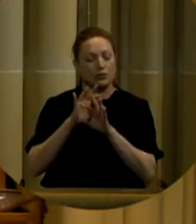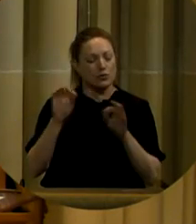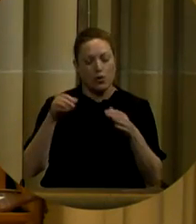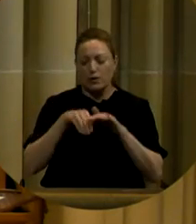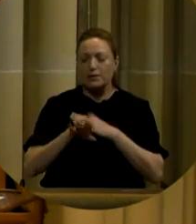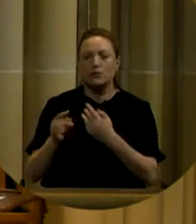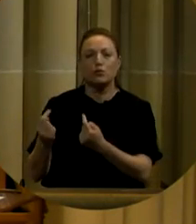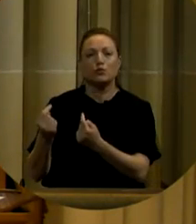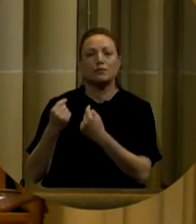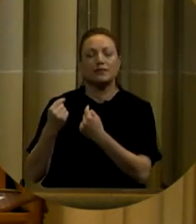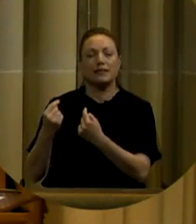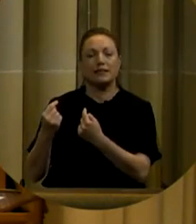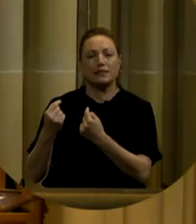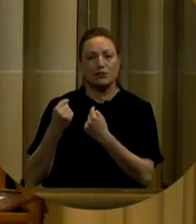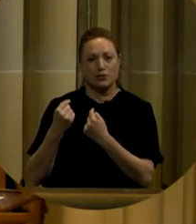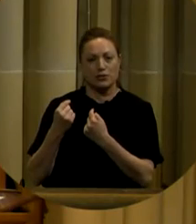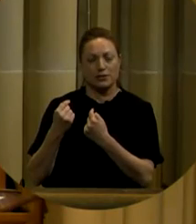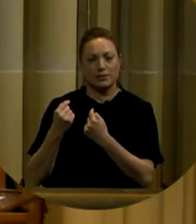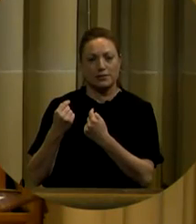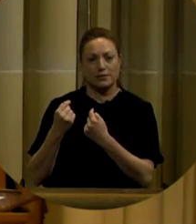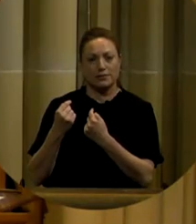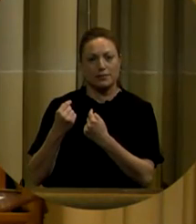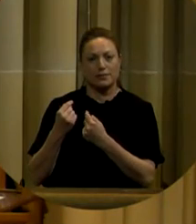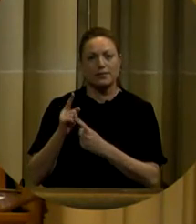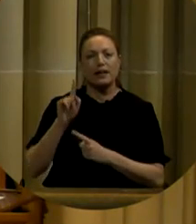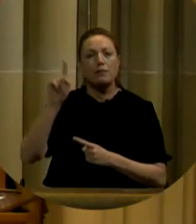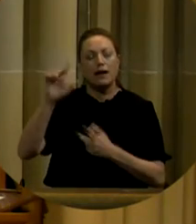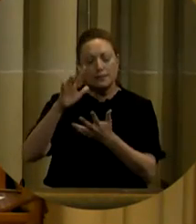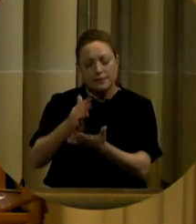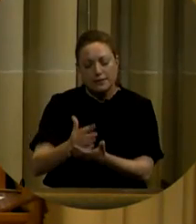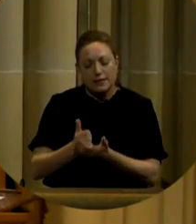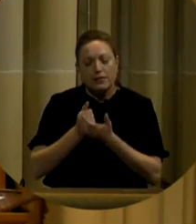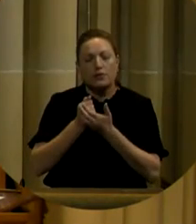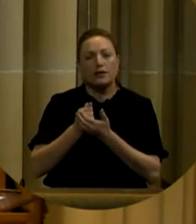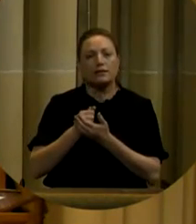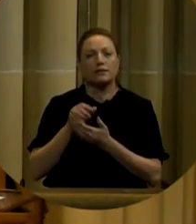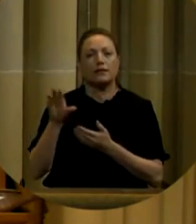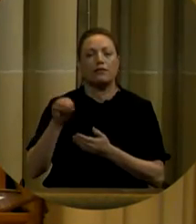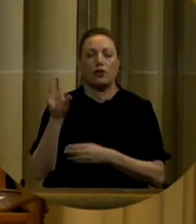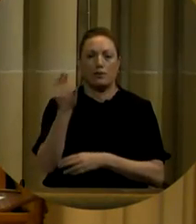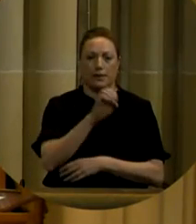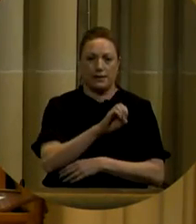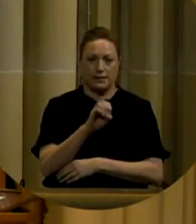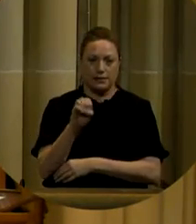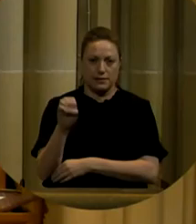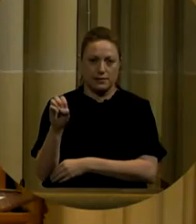lead us not into temptation, but deliver us